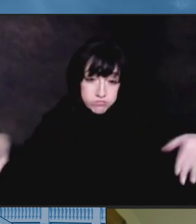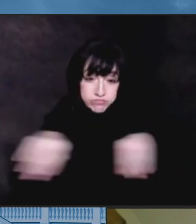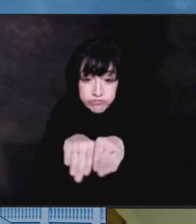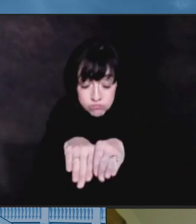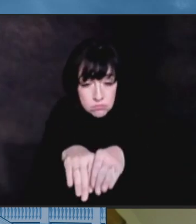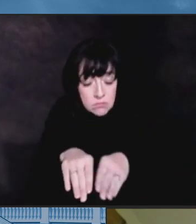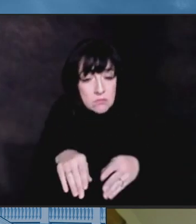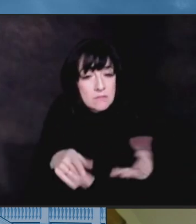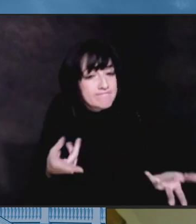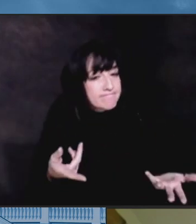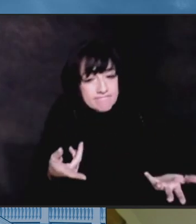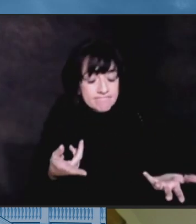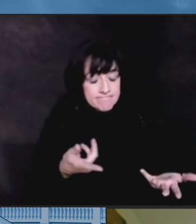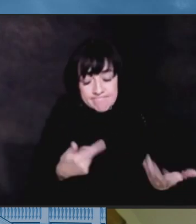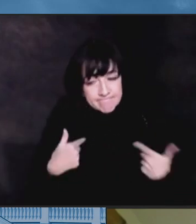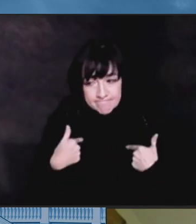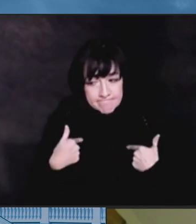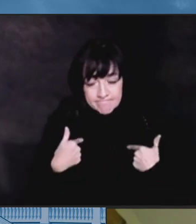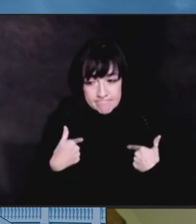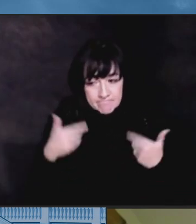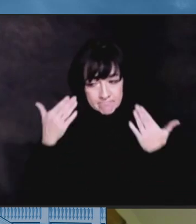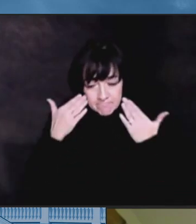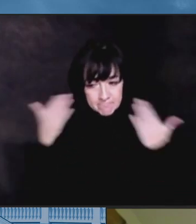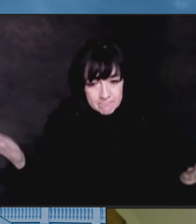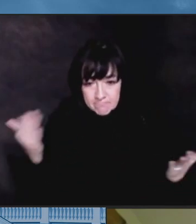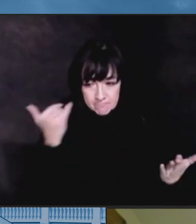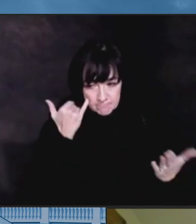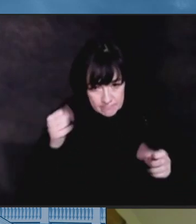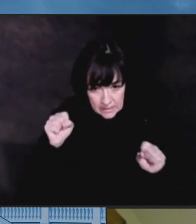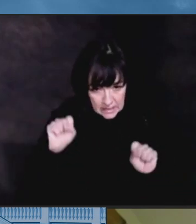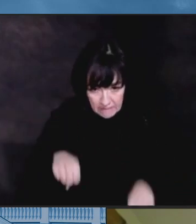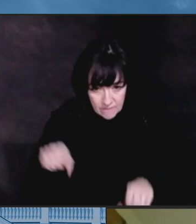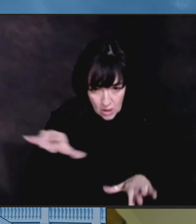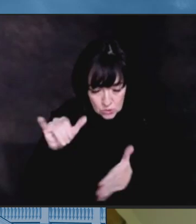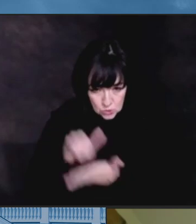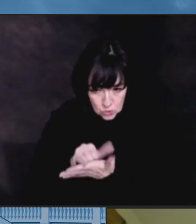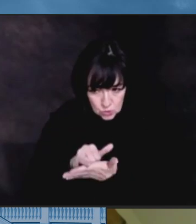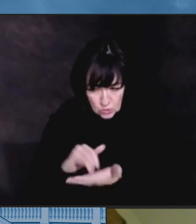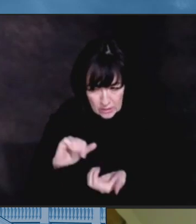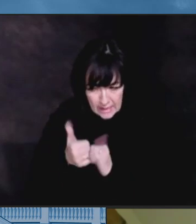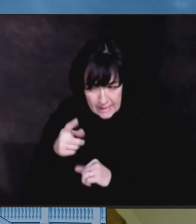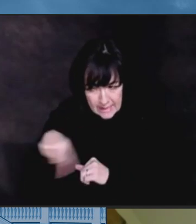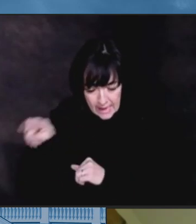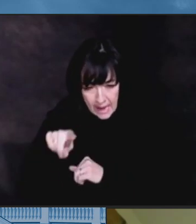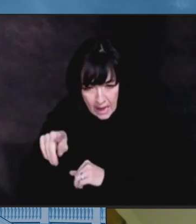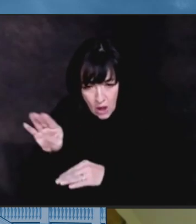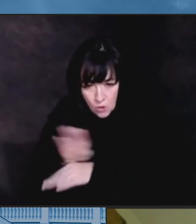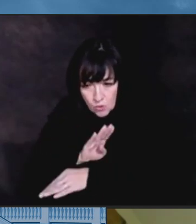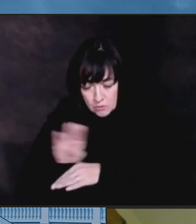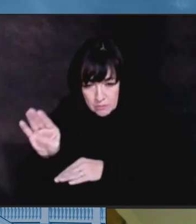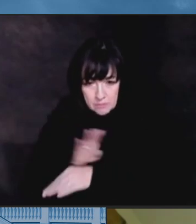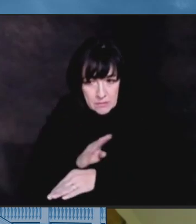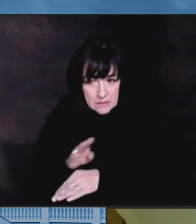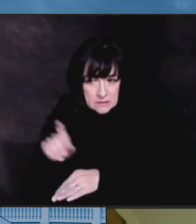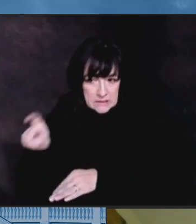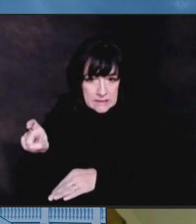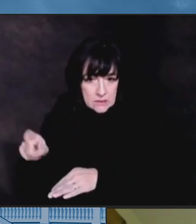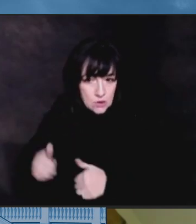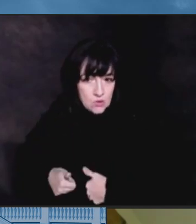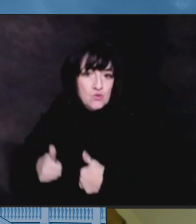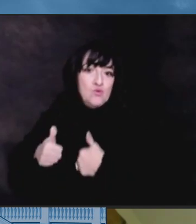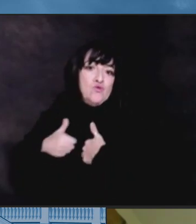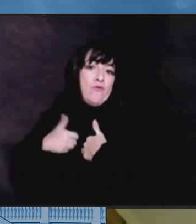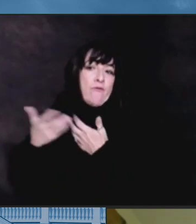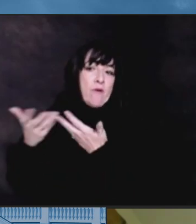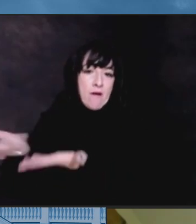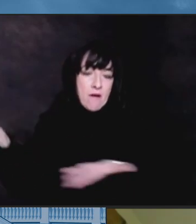the ability to do that to enable businesses to survive, and we can't kill the patient with the therapy